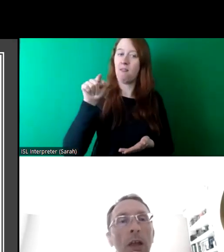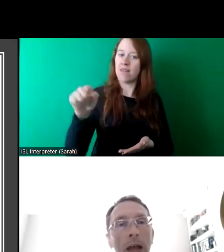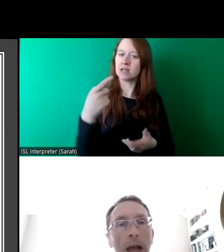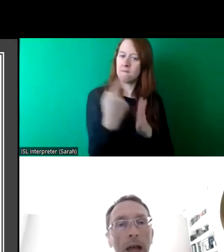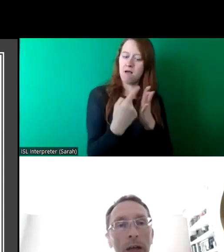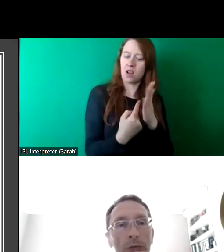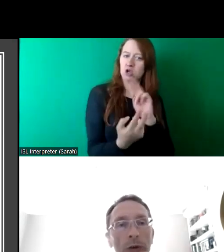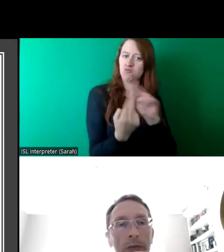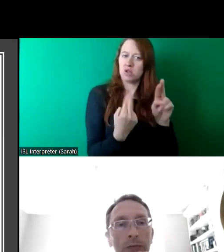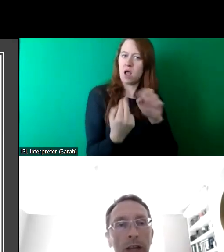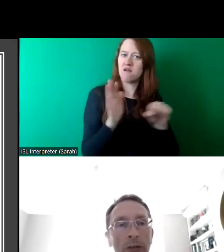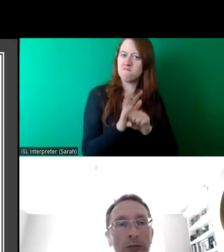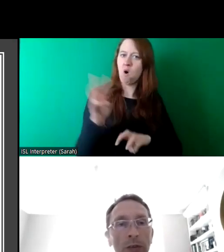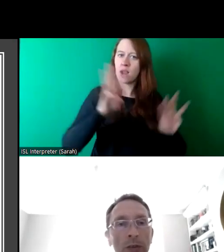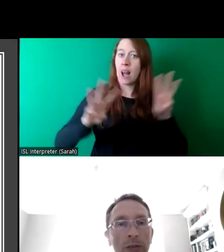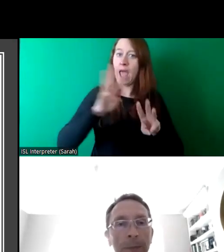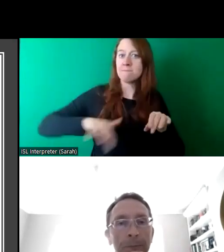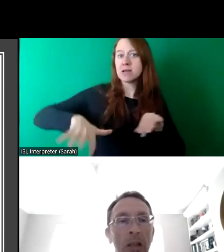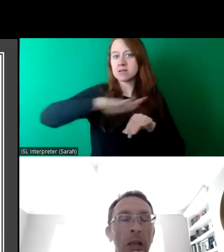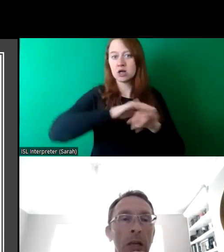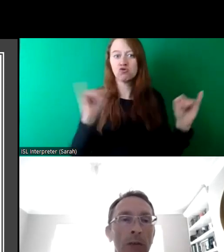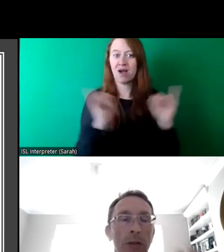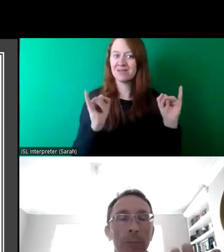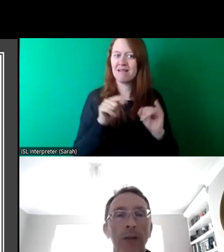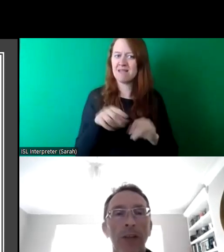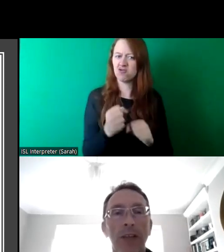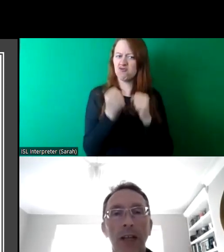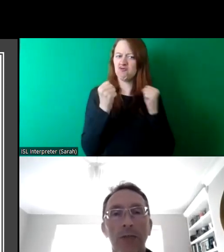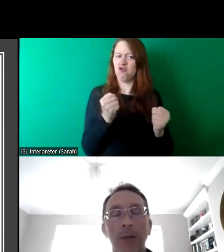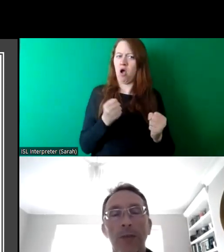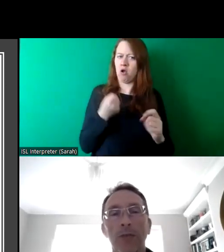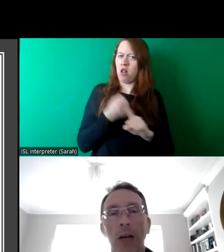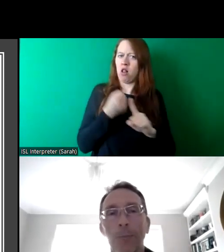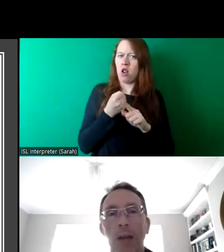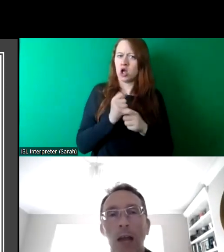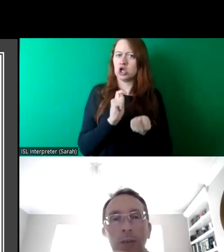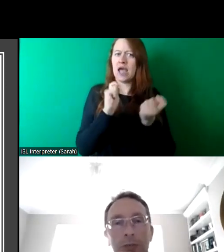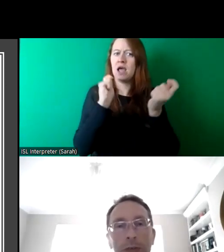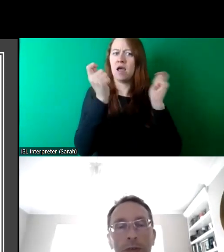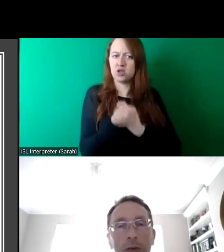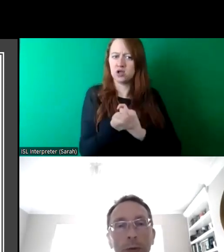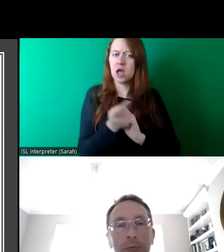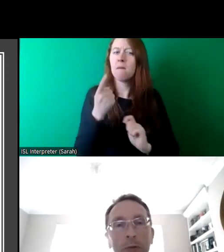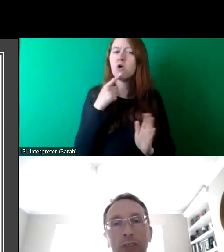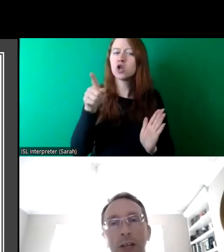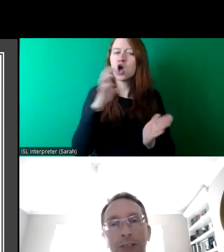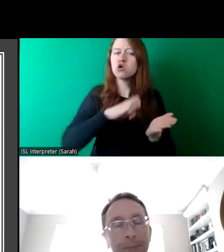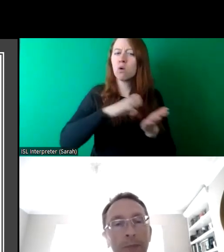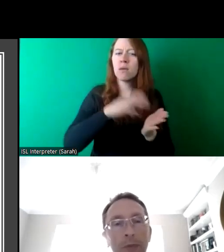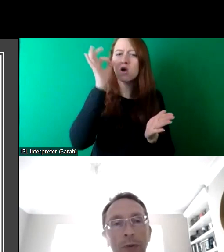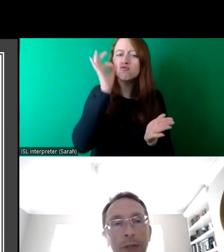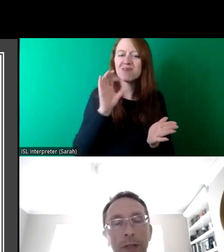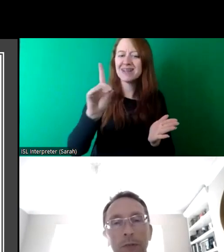significant driver of change and transition. So the European Green Deal has been described as Europe's